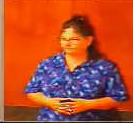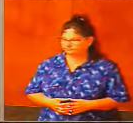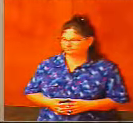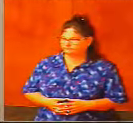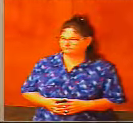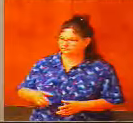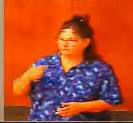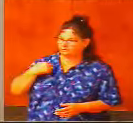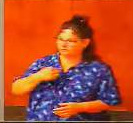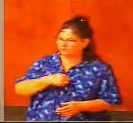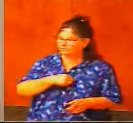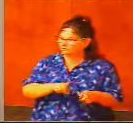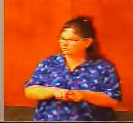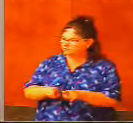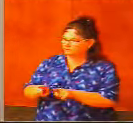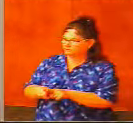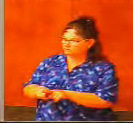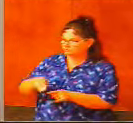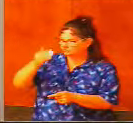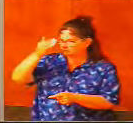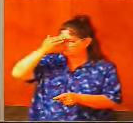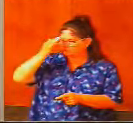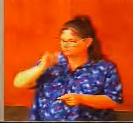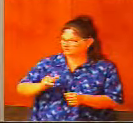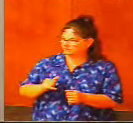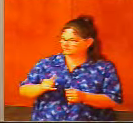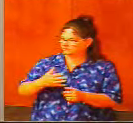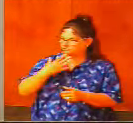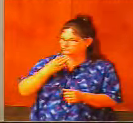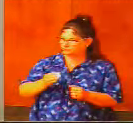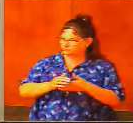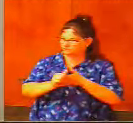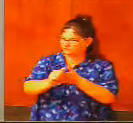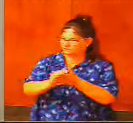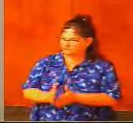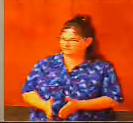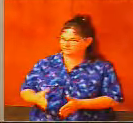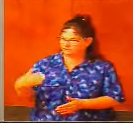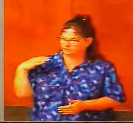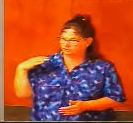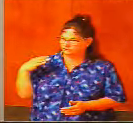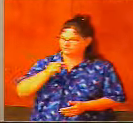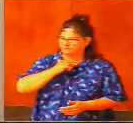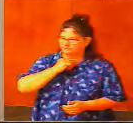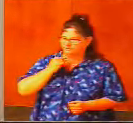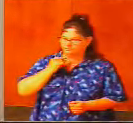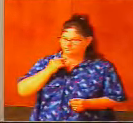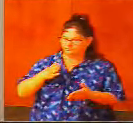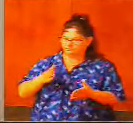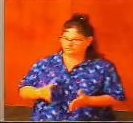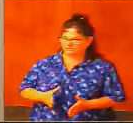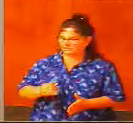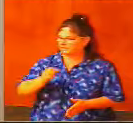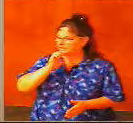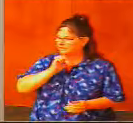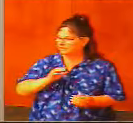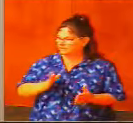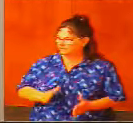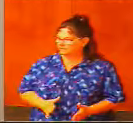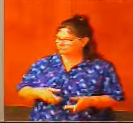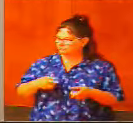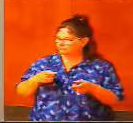We are also told that the Jewish leaders, the chief priests and the elders, had persuaded